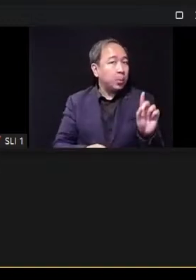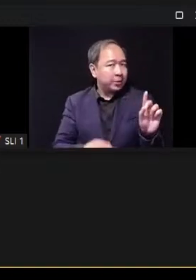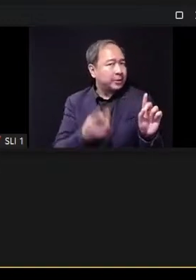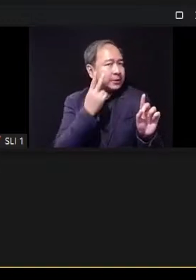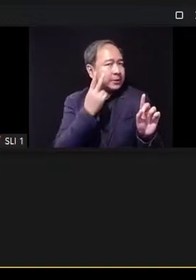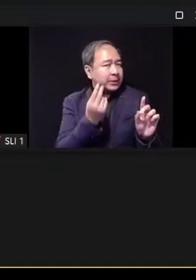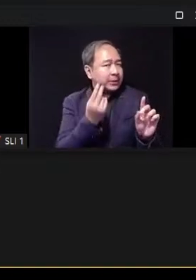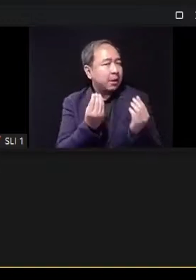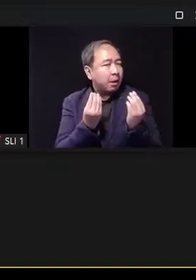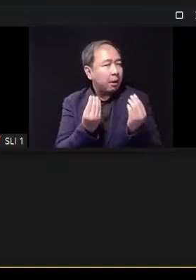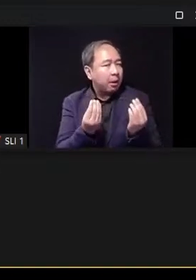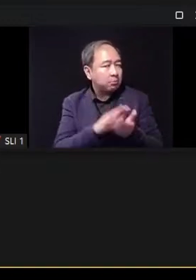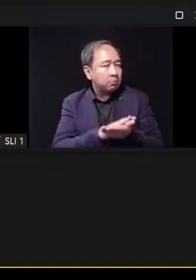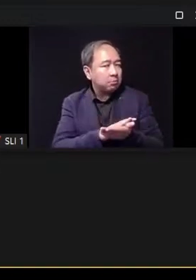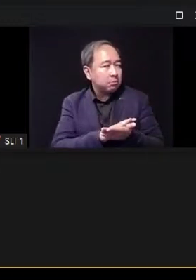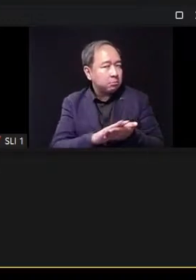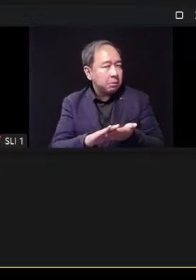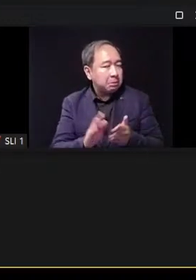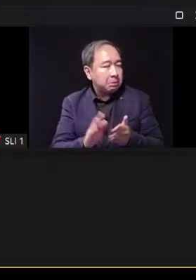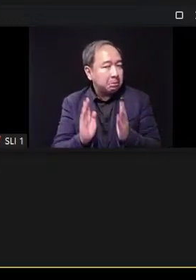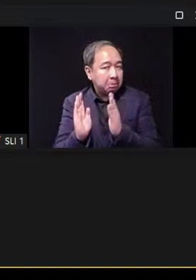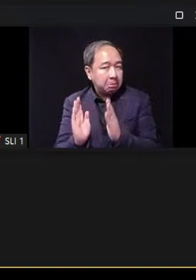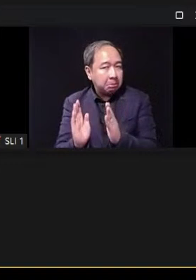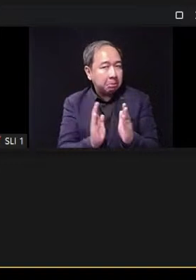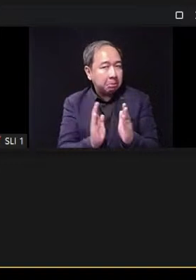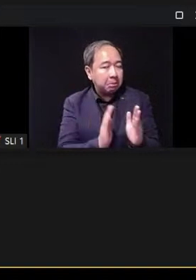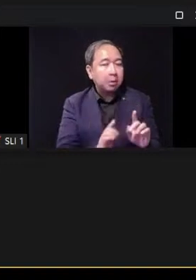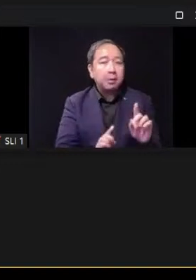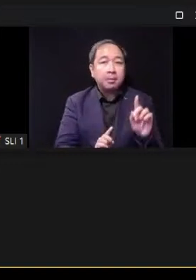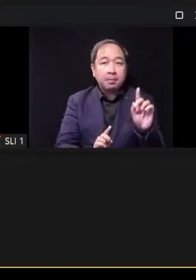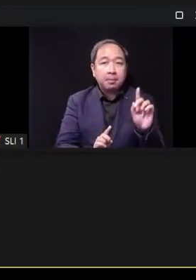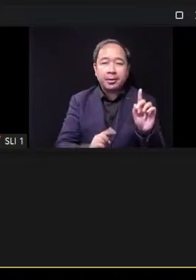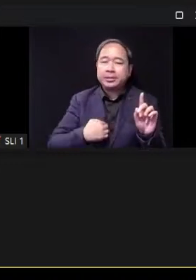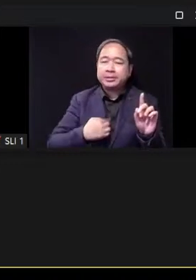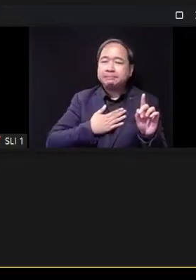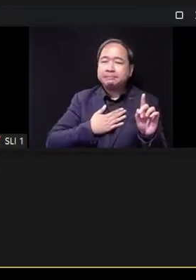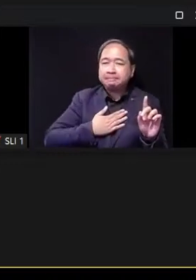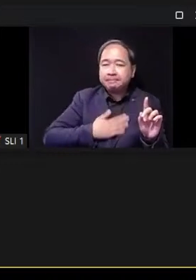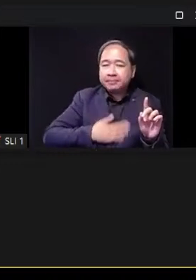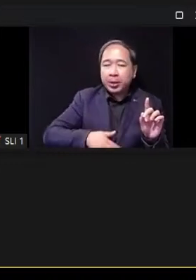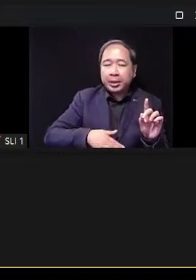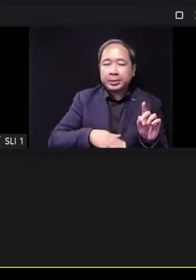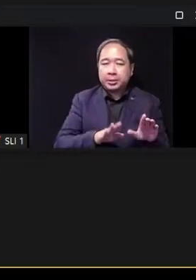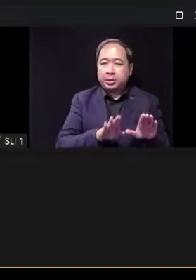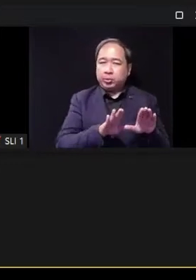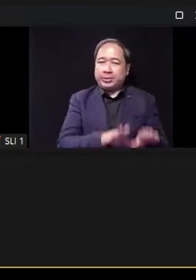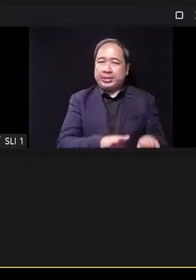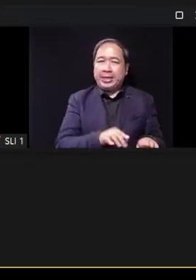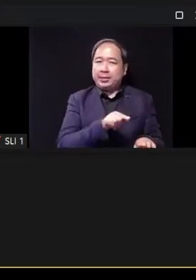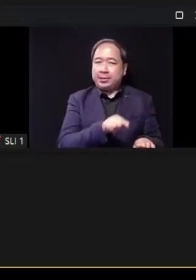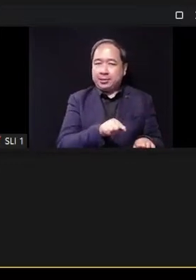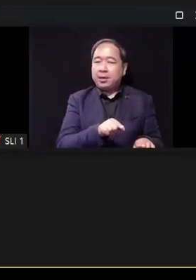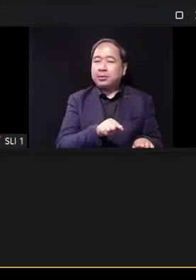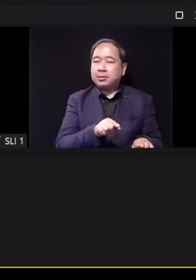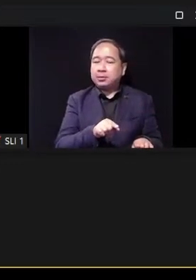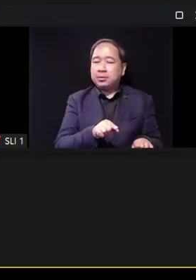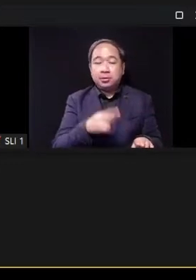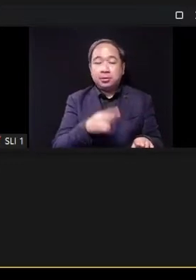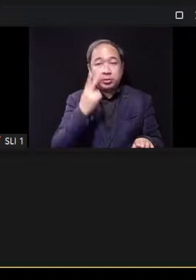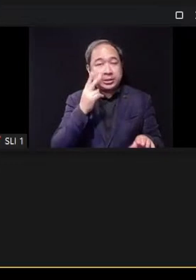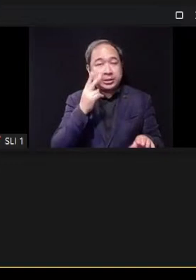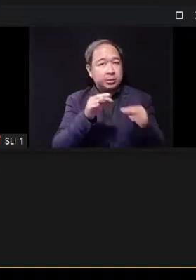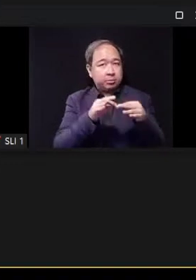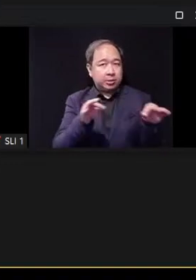but I will express my general preference to retain within their respective mandates, because sometimes, ESCAP